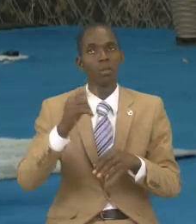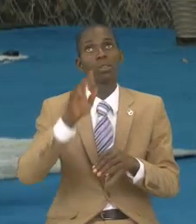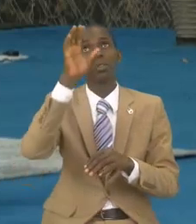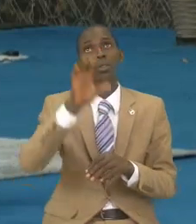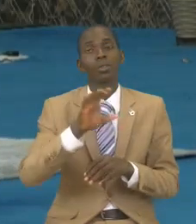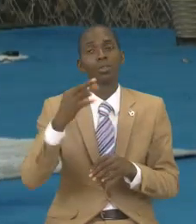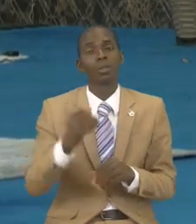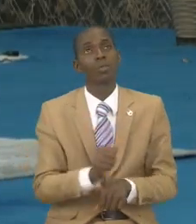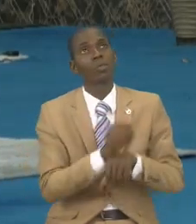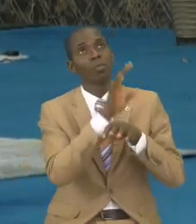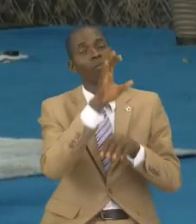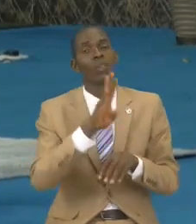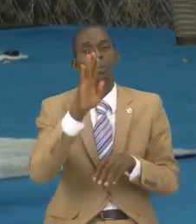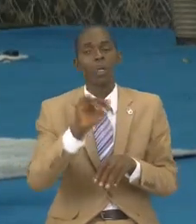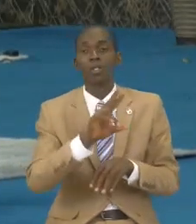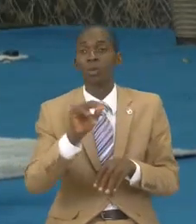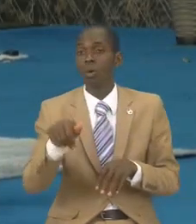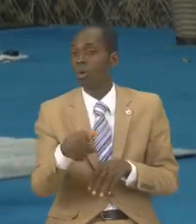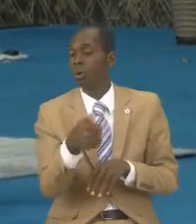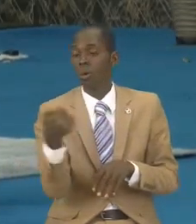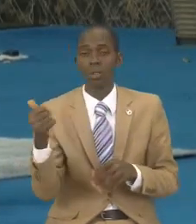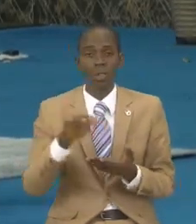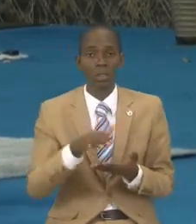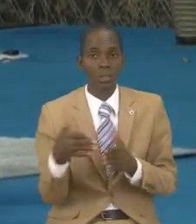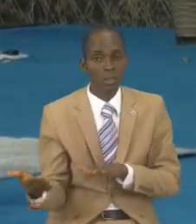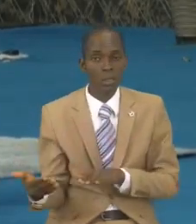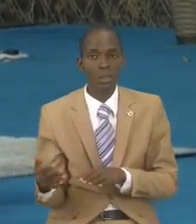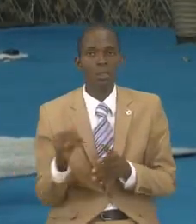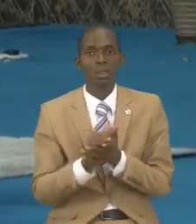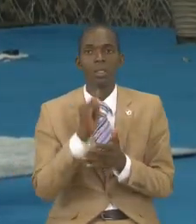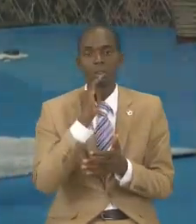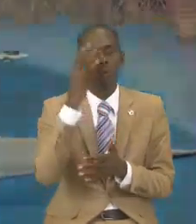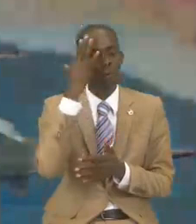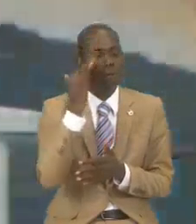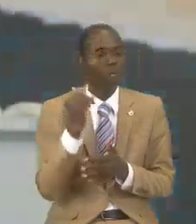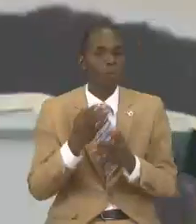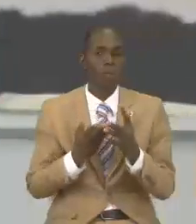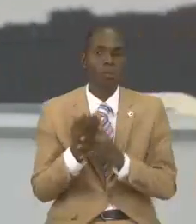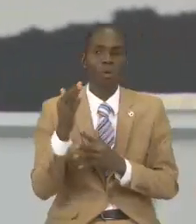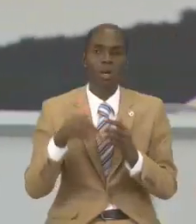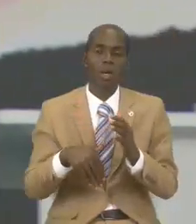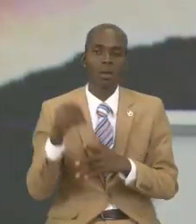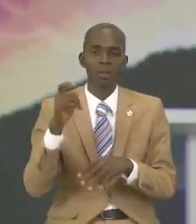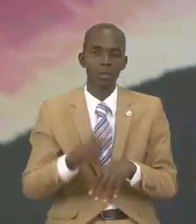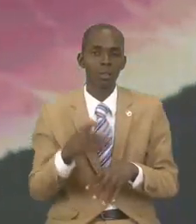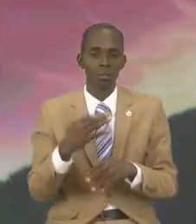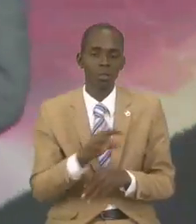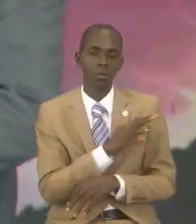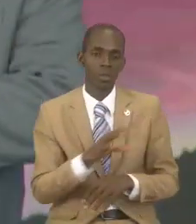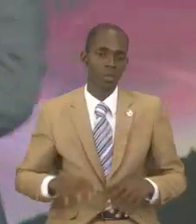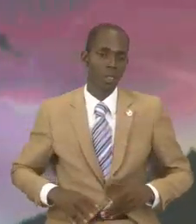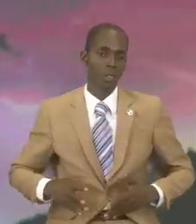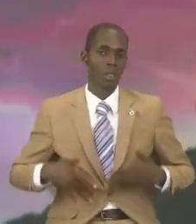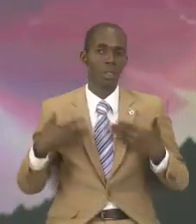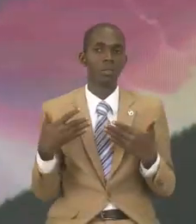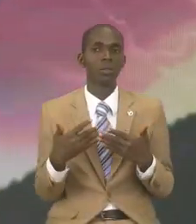no other death. That is the reason why all throughout the lifetime of Jesus, he tried